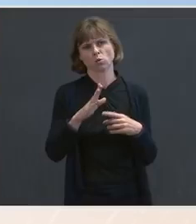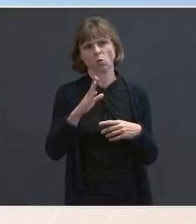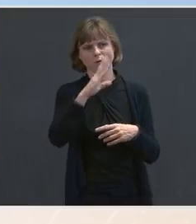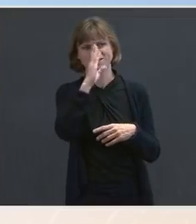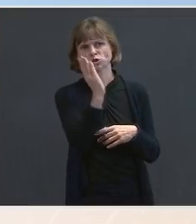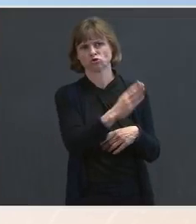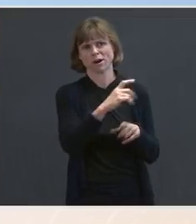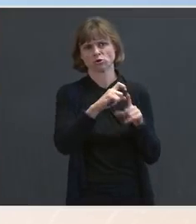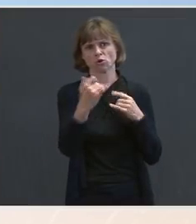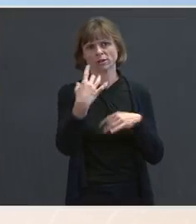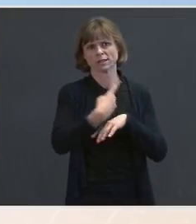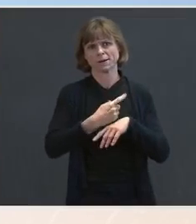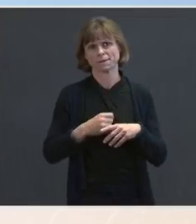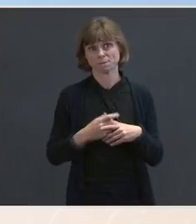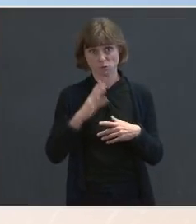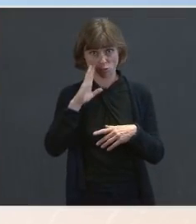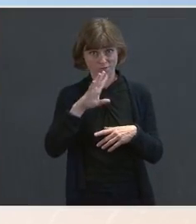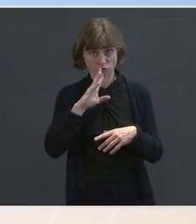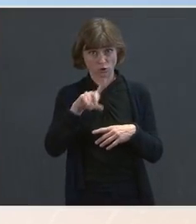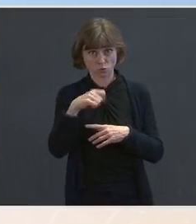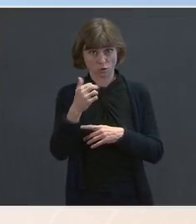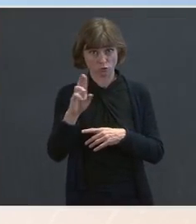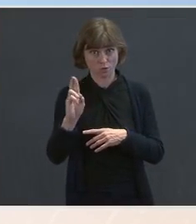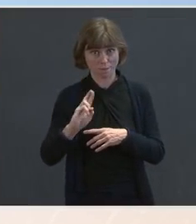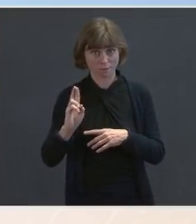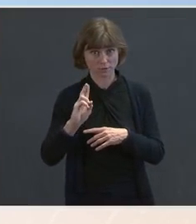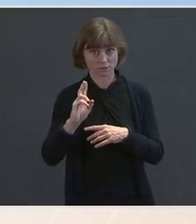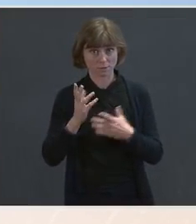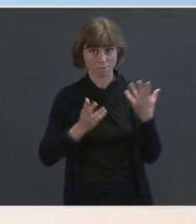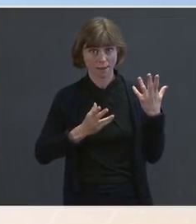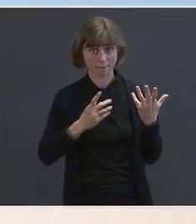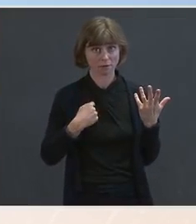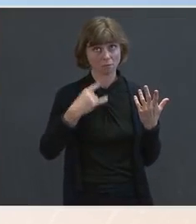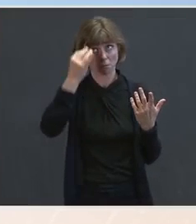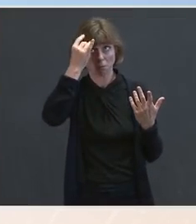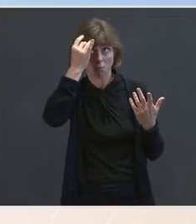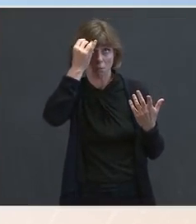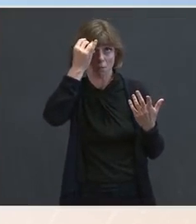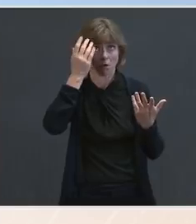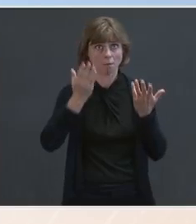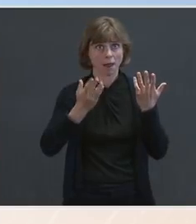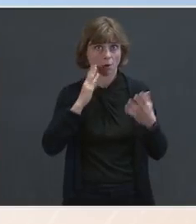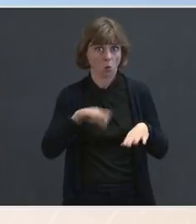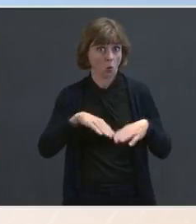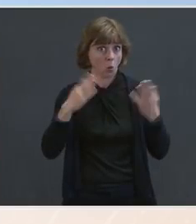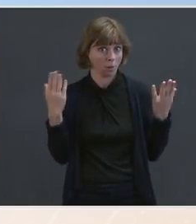today. Do you know if he's talked to any other Republicans who might be flirting with this idea of opening